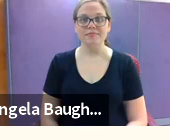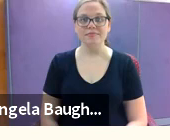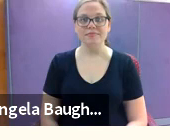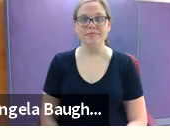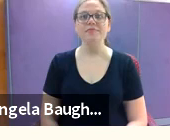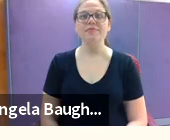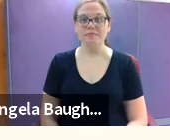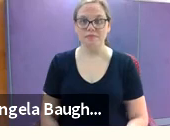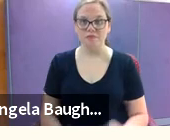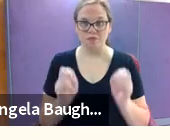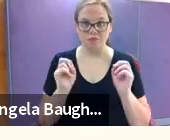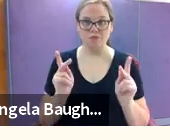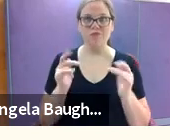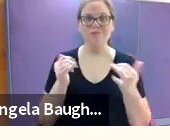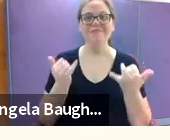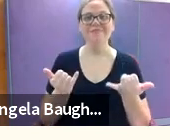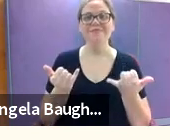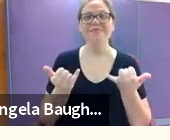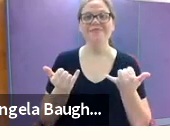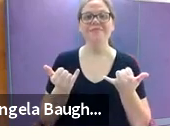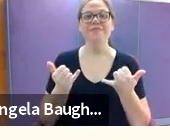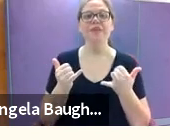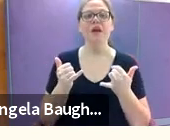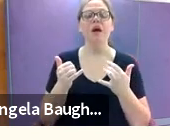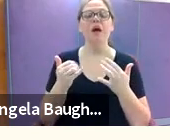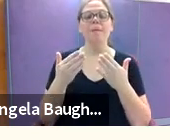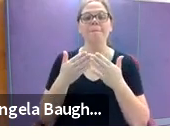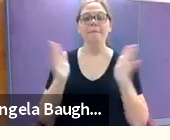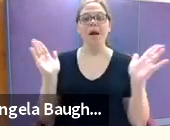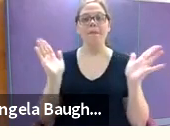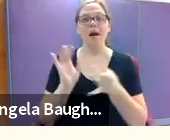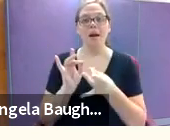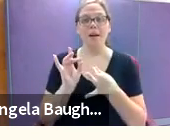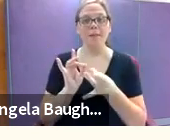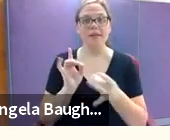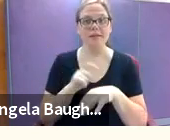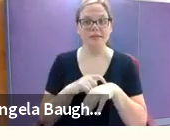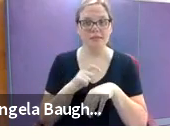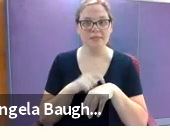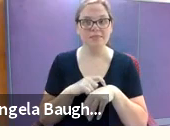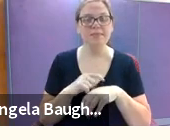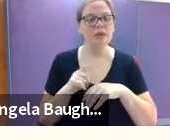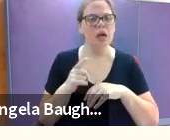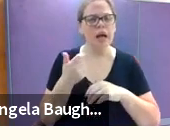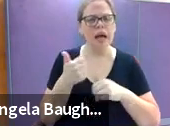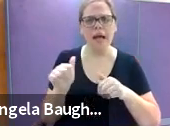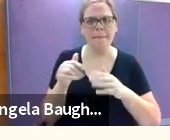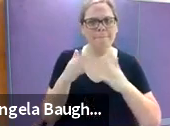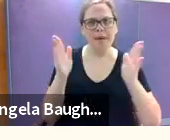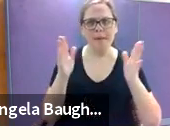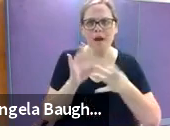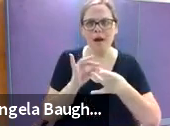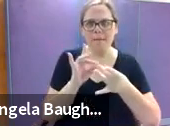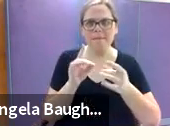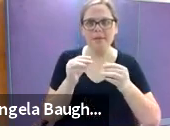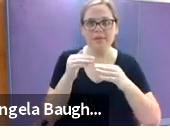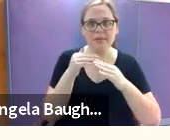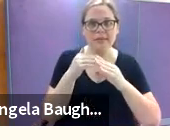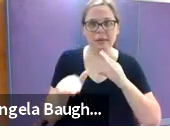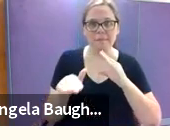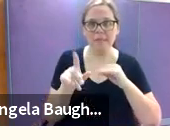Okay. All right, now we go into public comment period. Anita, has there been any public comment submitted?